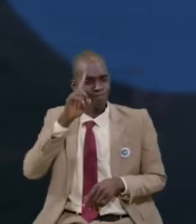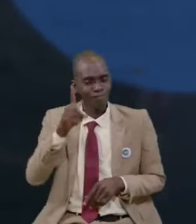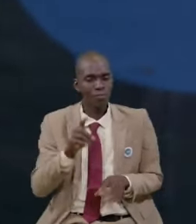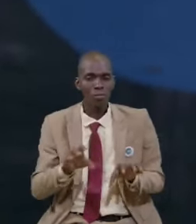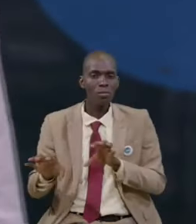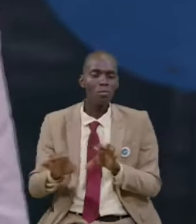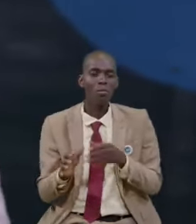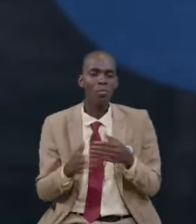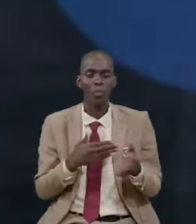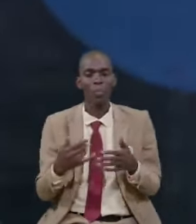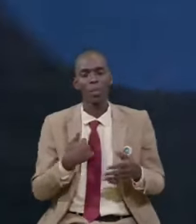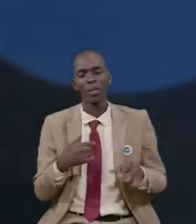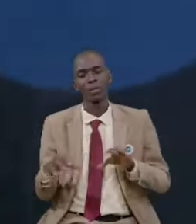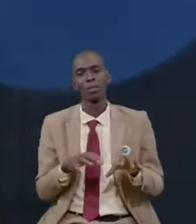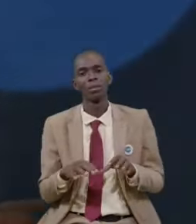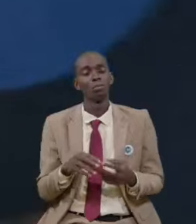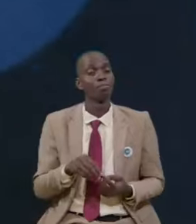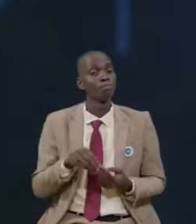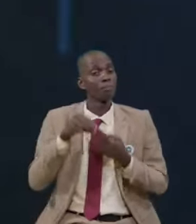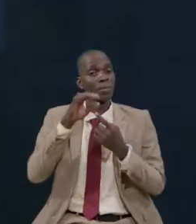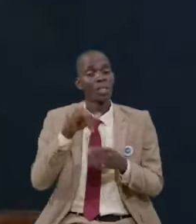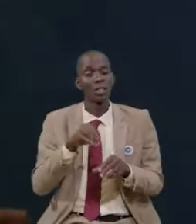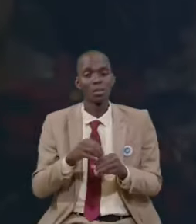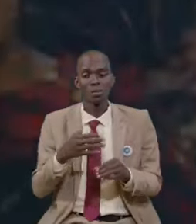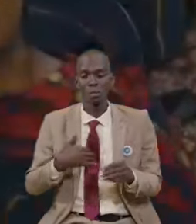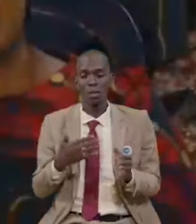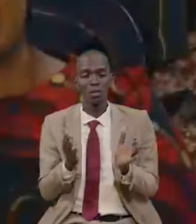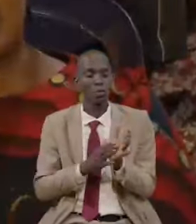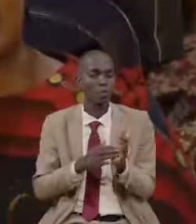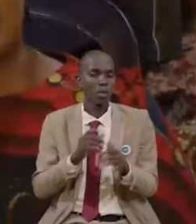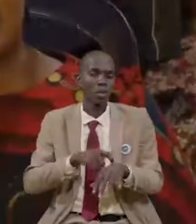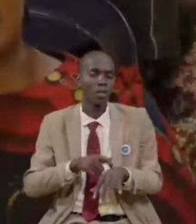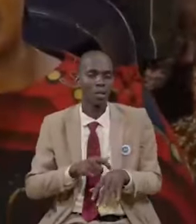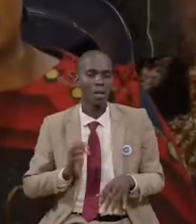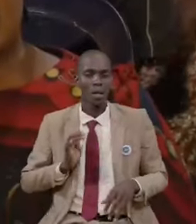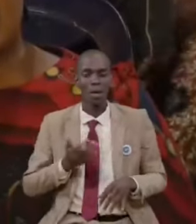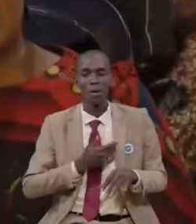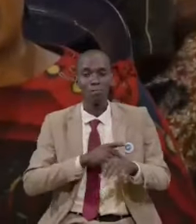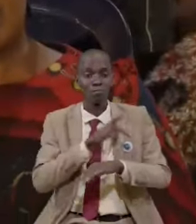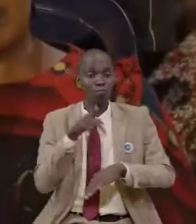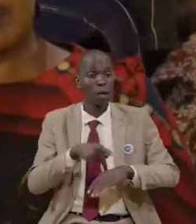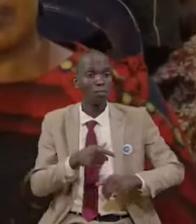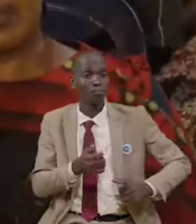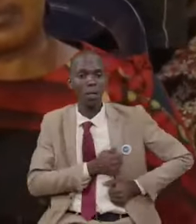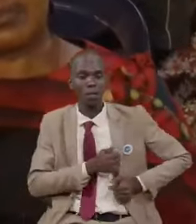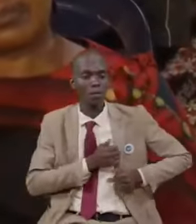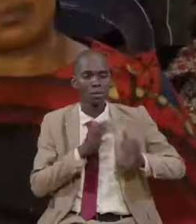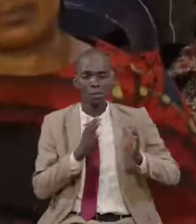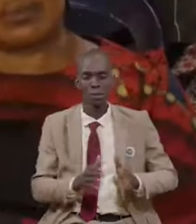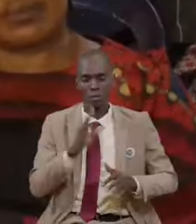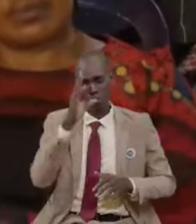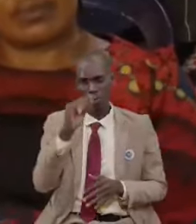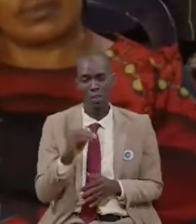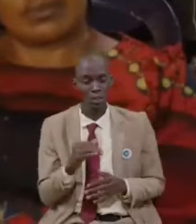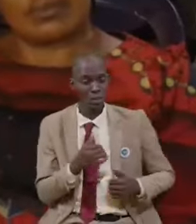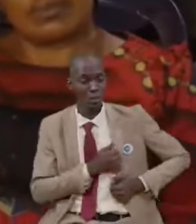school days, that our principal military man never knew that